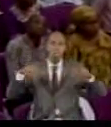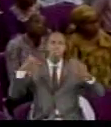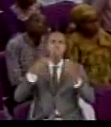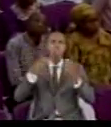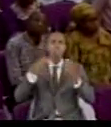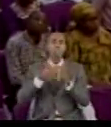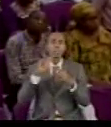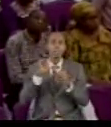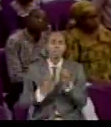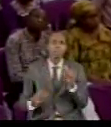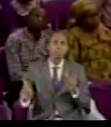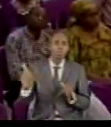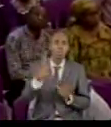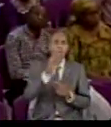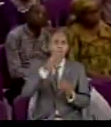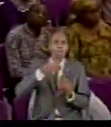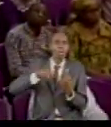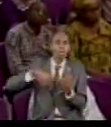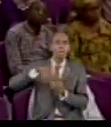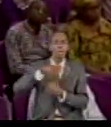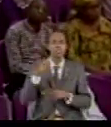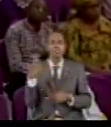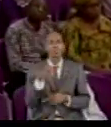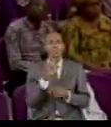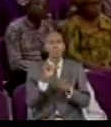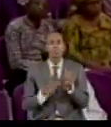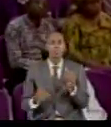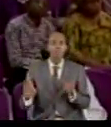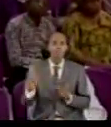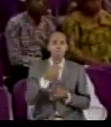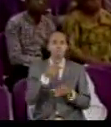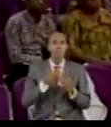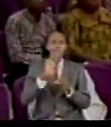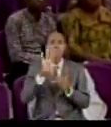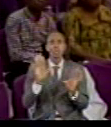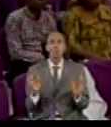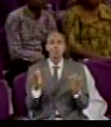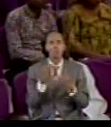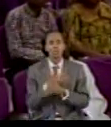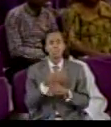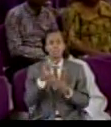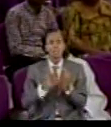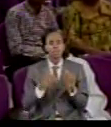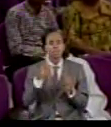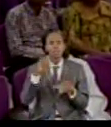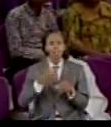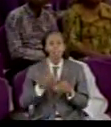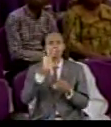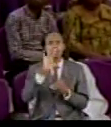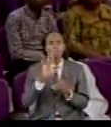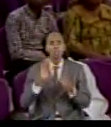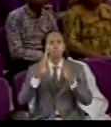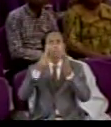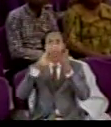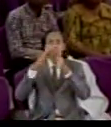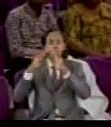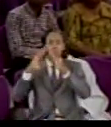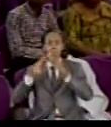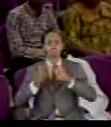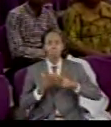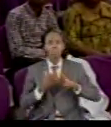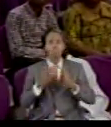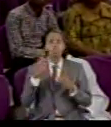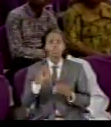everyone around you, everyone in your office, everyone in your community. The gospel will be